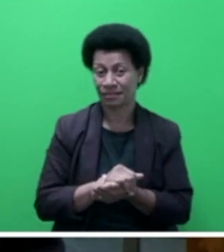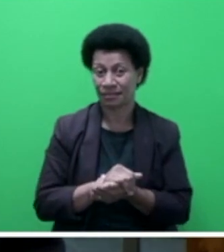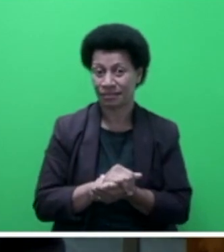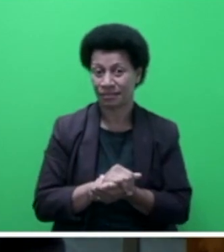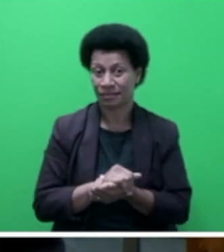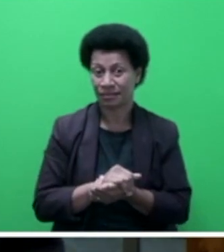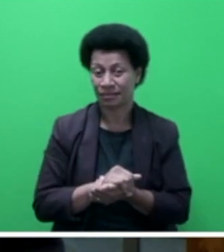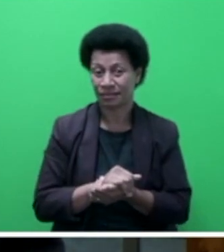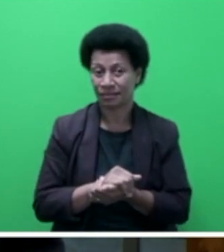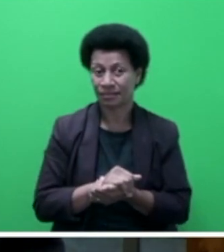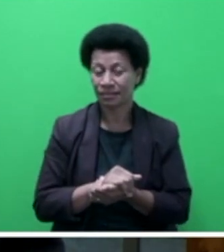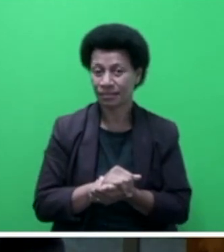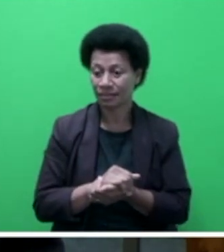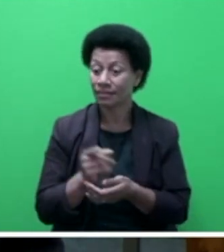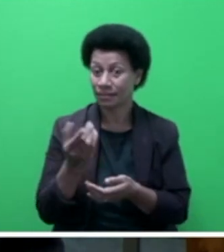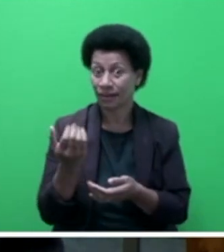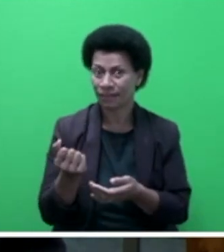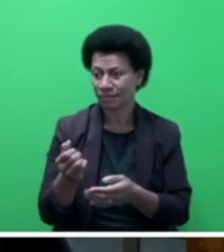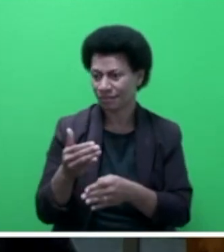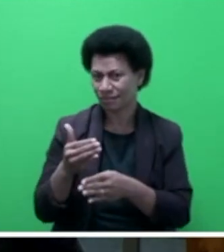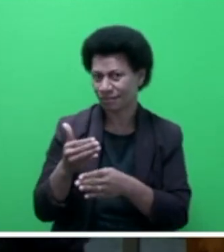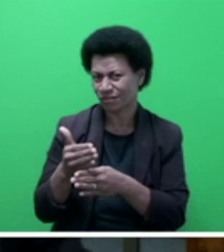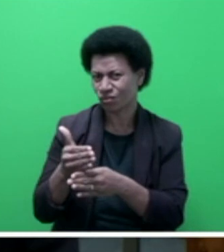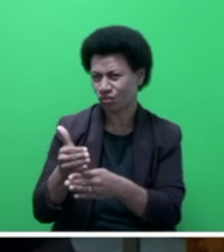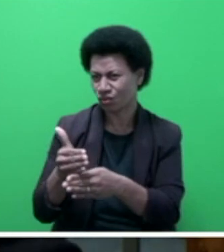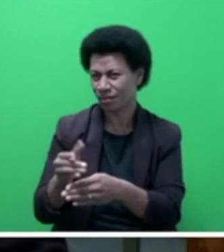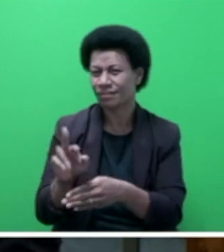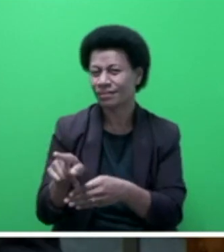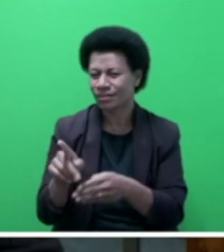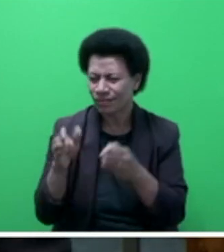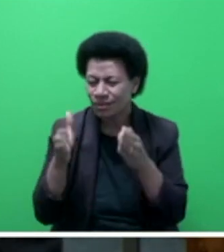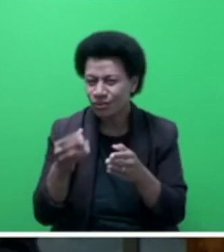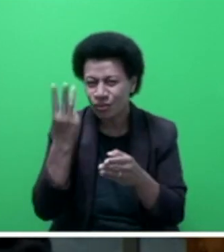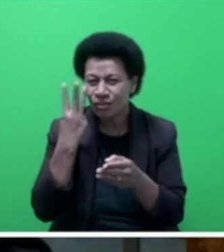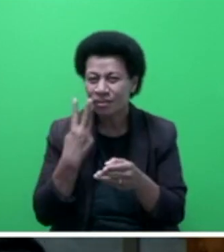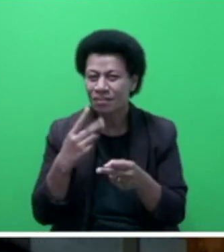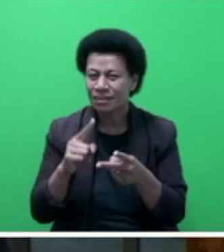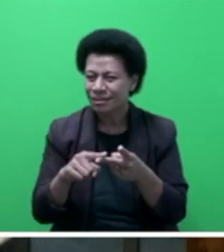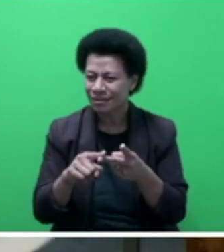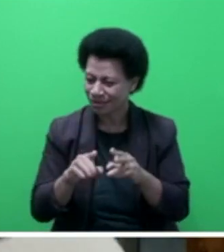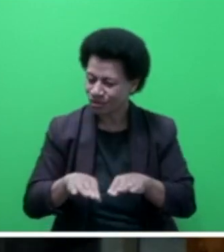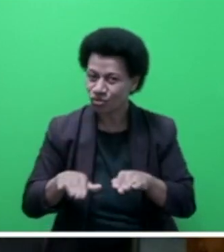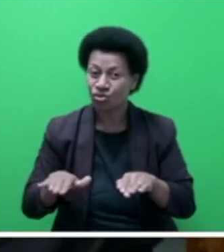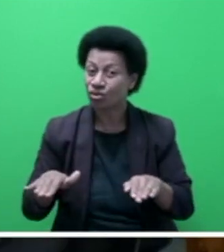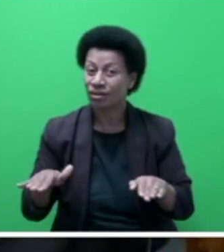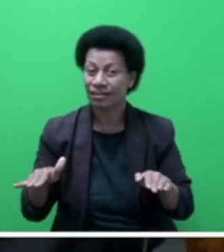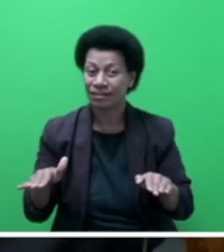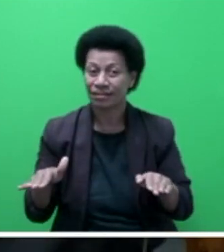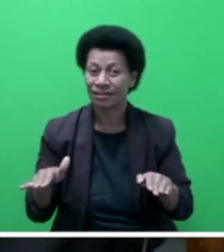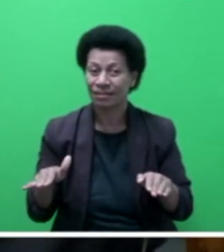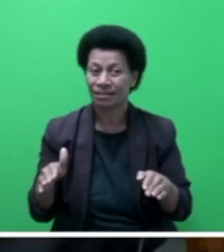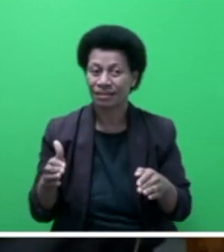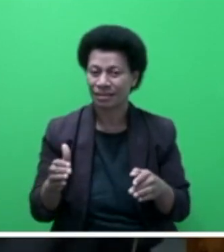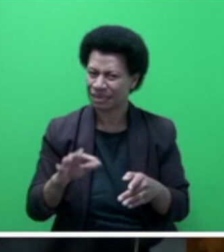mandated with the task of looking after not only women, but also children. Somebody who